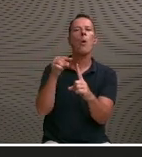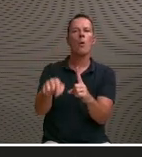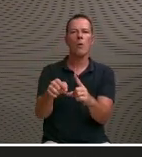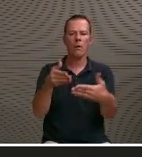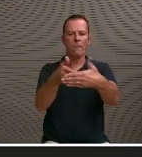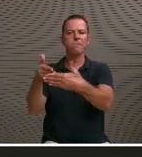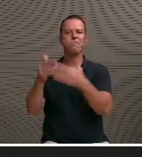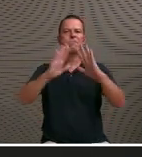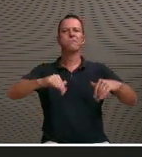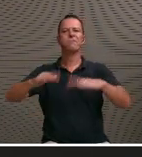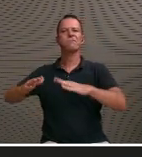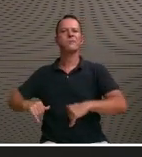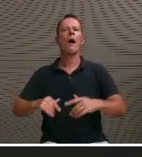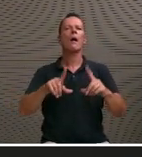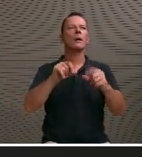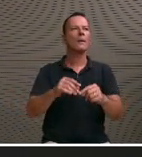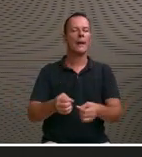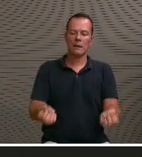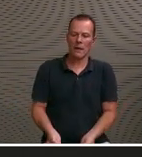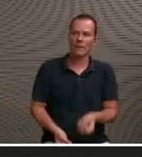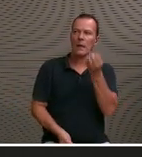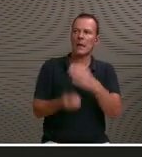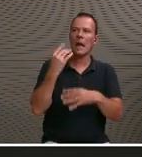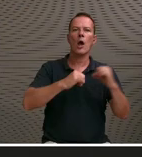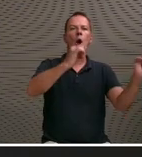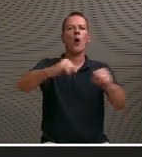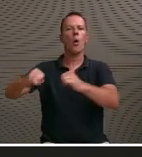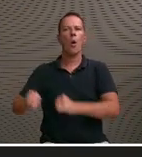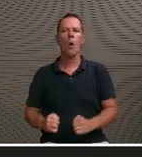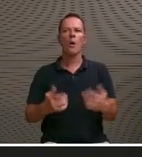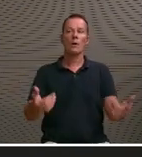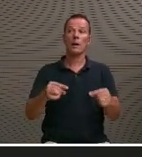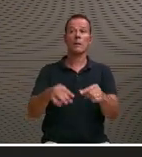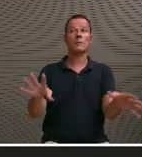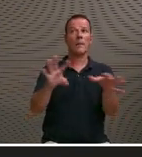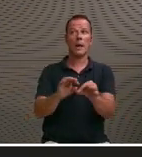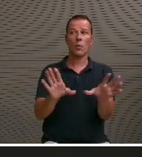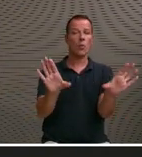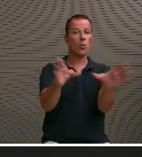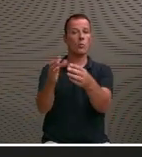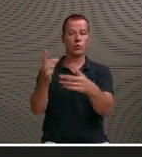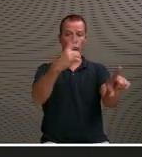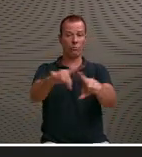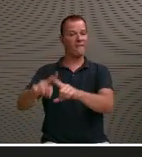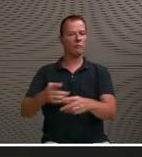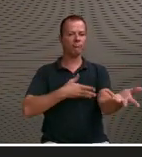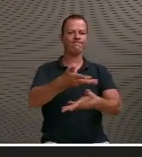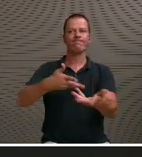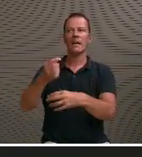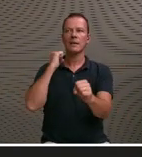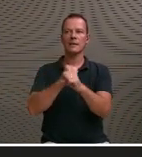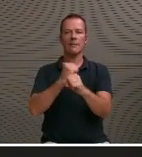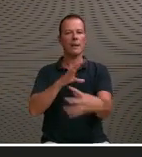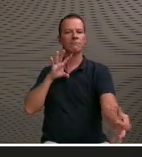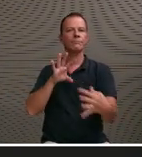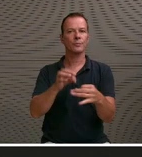partner with them. That can also involve working differently along your value chain such that you are able to capture the green premium that your